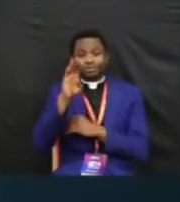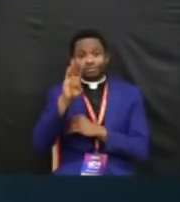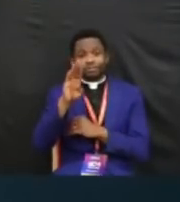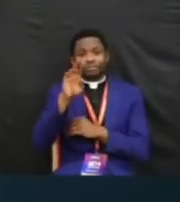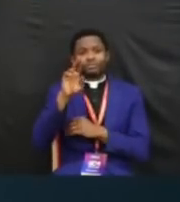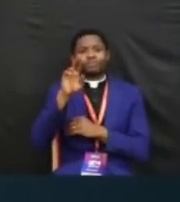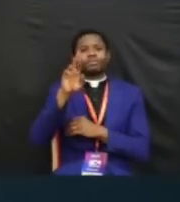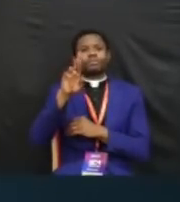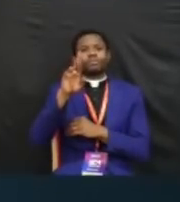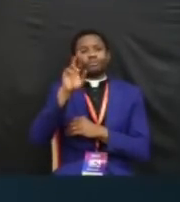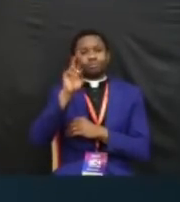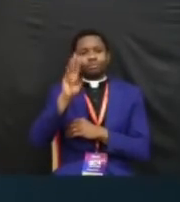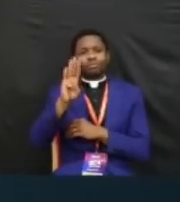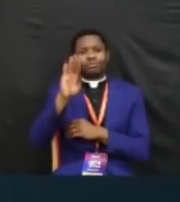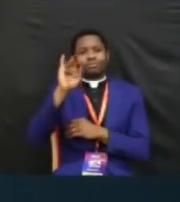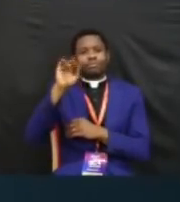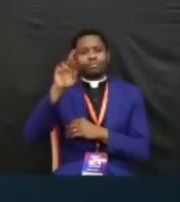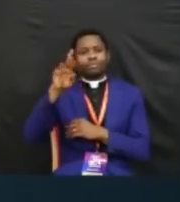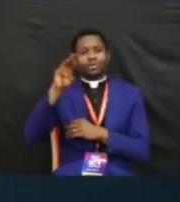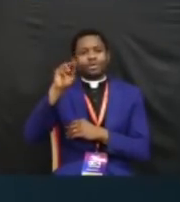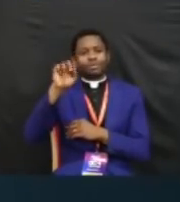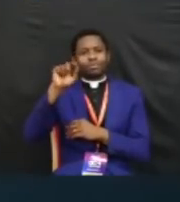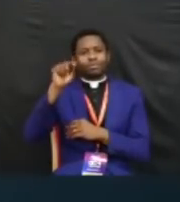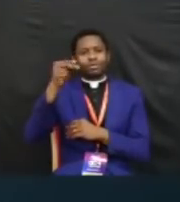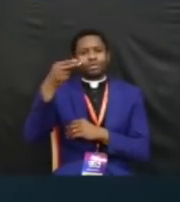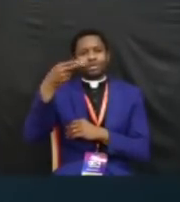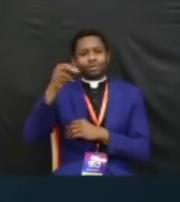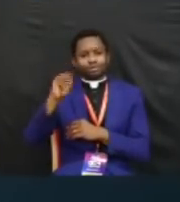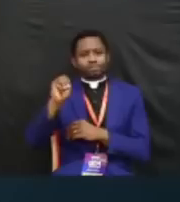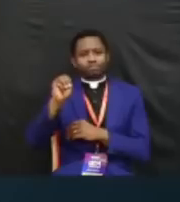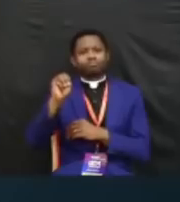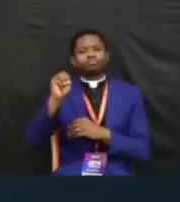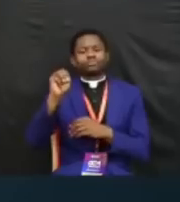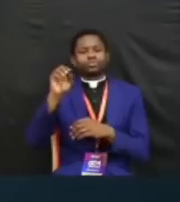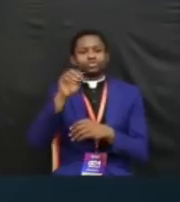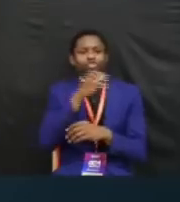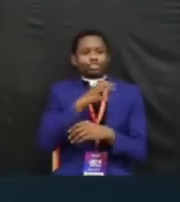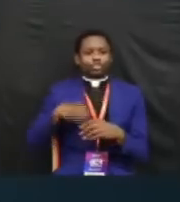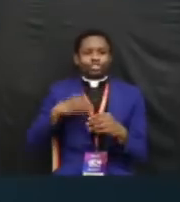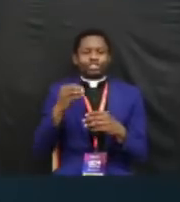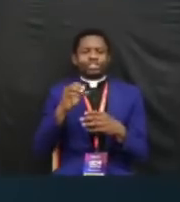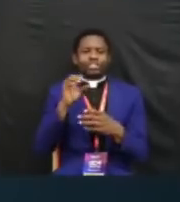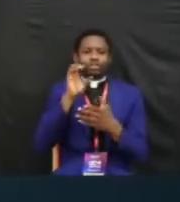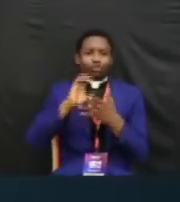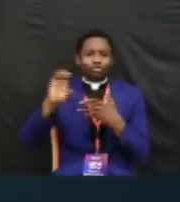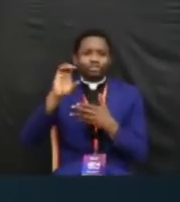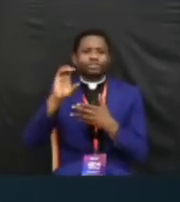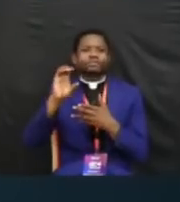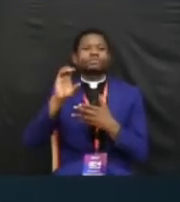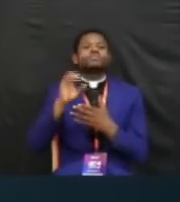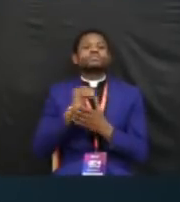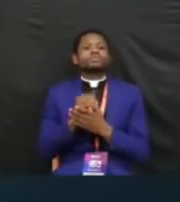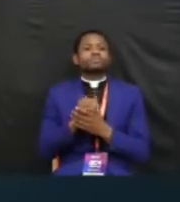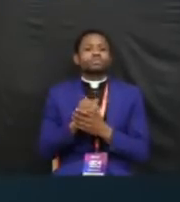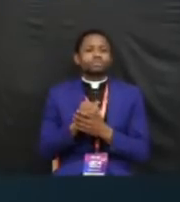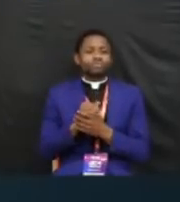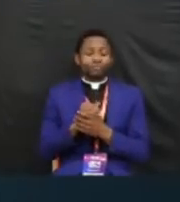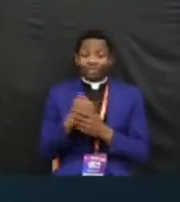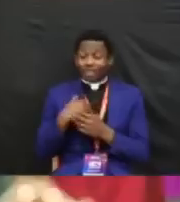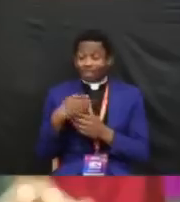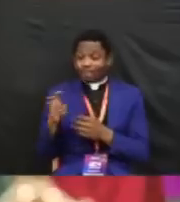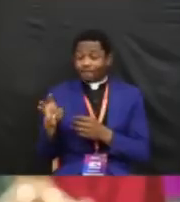both lady and clergy in Europe and the Middle East within and outside the church of Pentecost. A total of